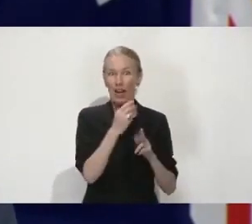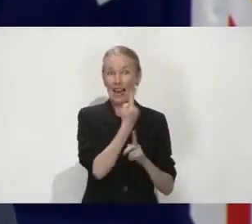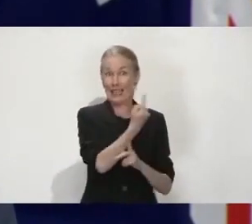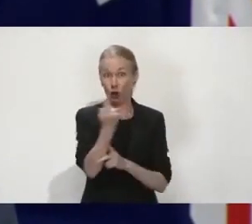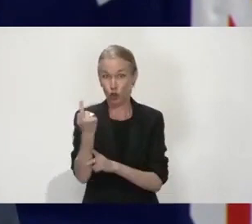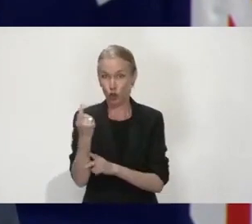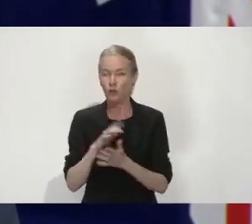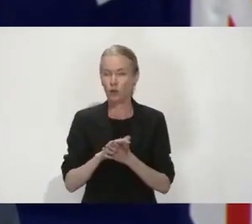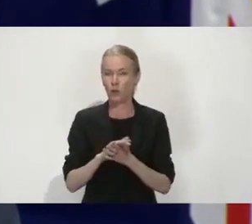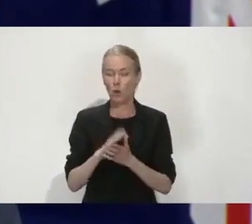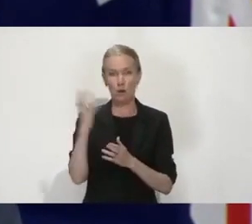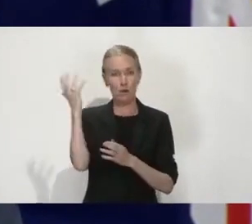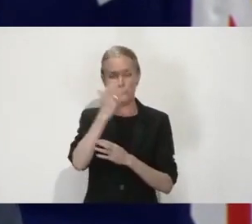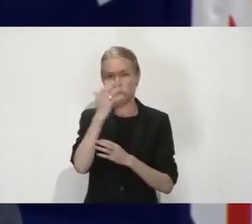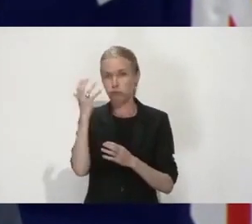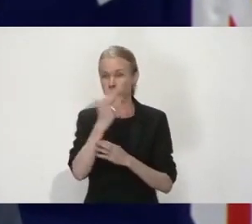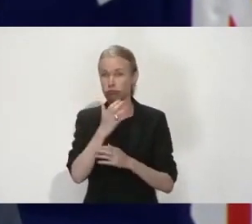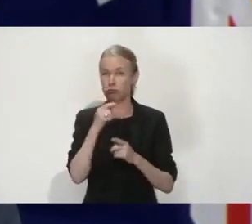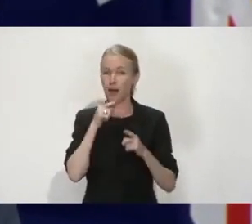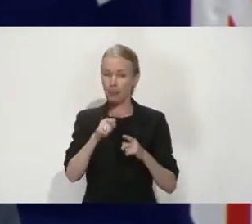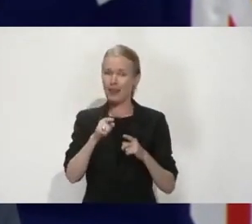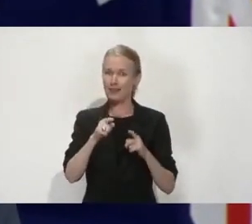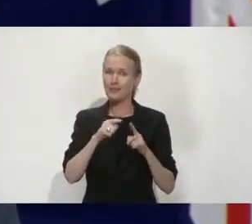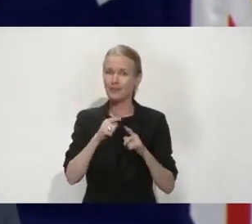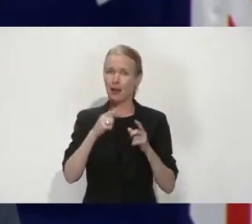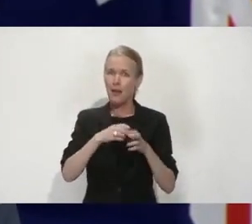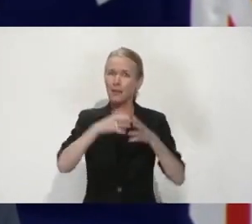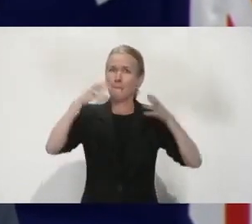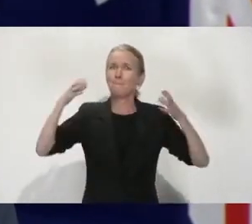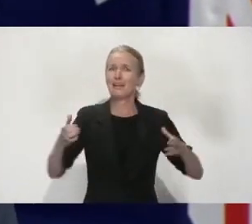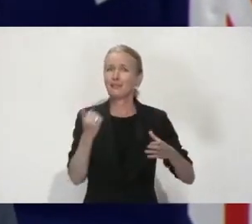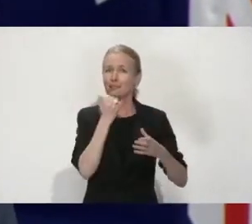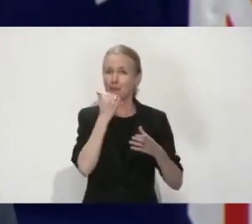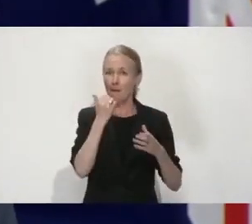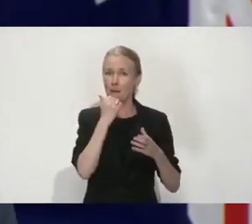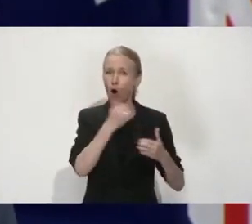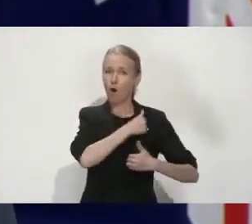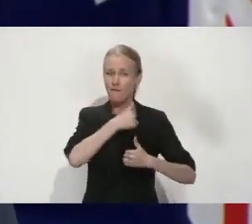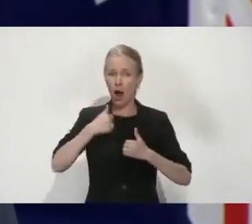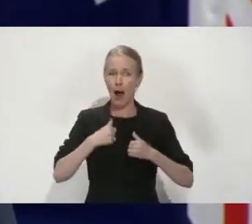will be the largest use of NZDF personnel since our operations in East Timor.